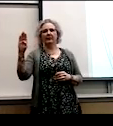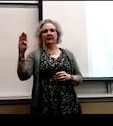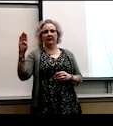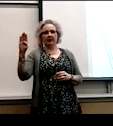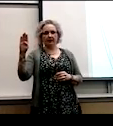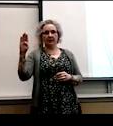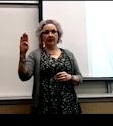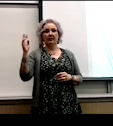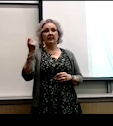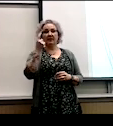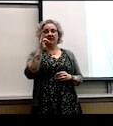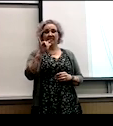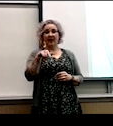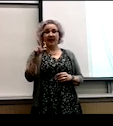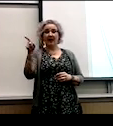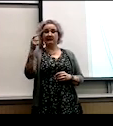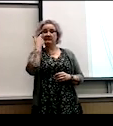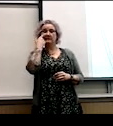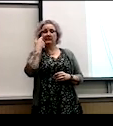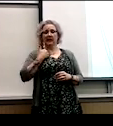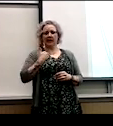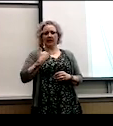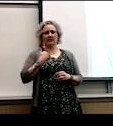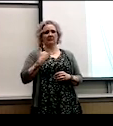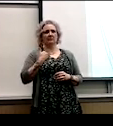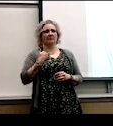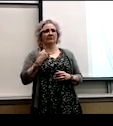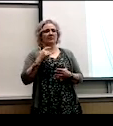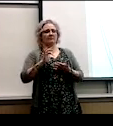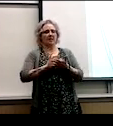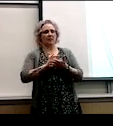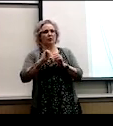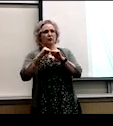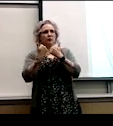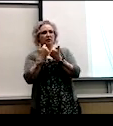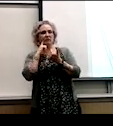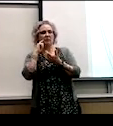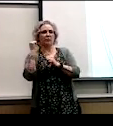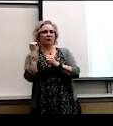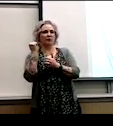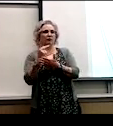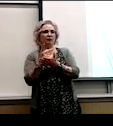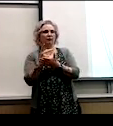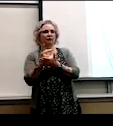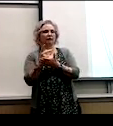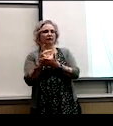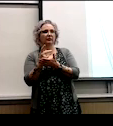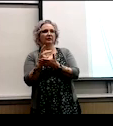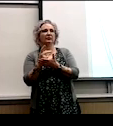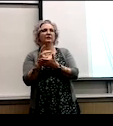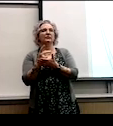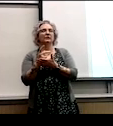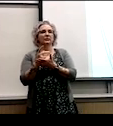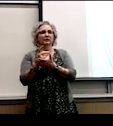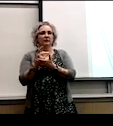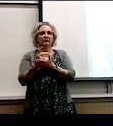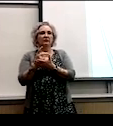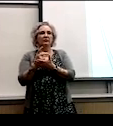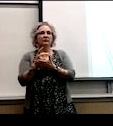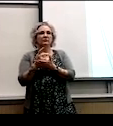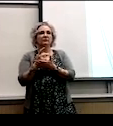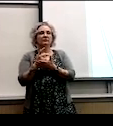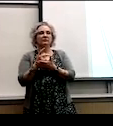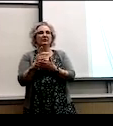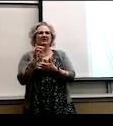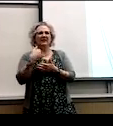with particular guidelines for MRI scans. So it's a monoclonal antibody against amyloid,